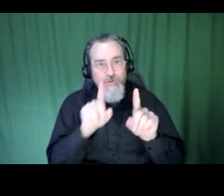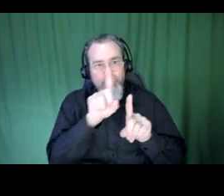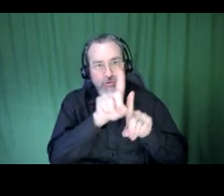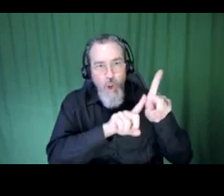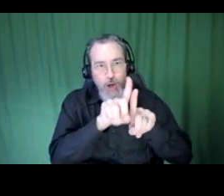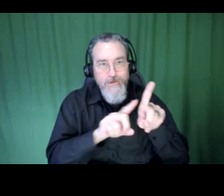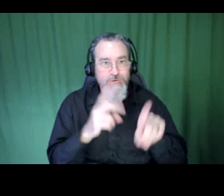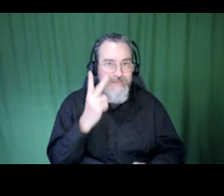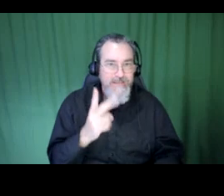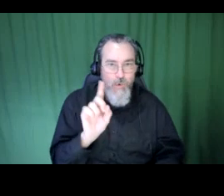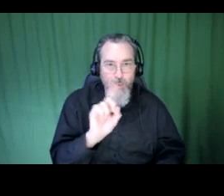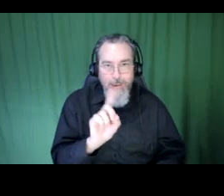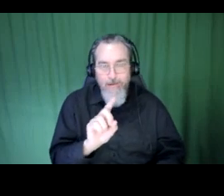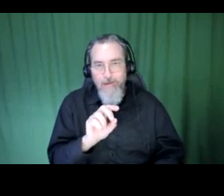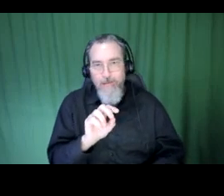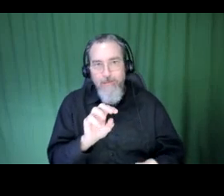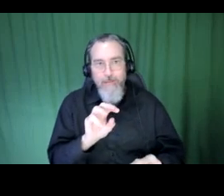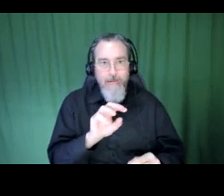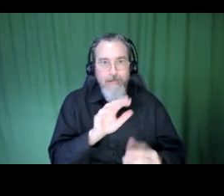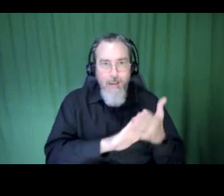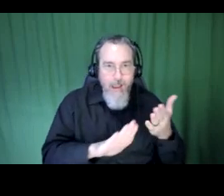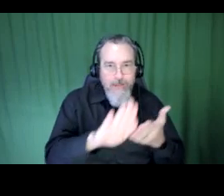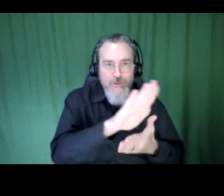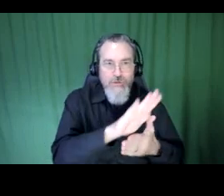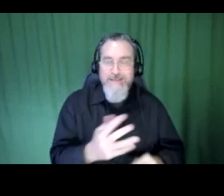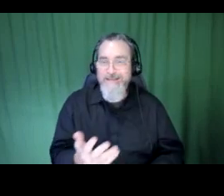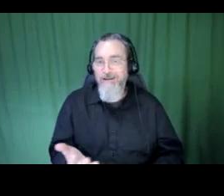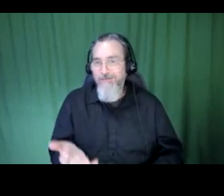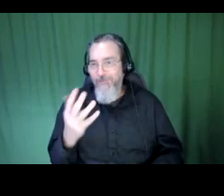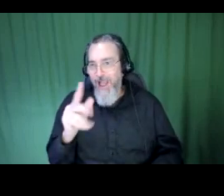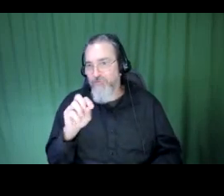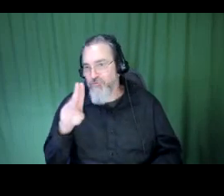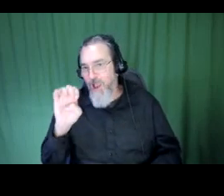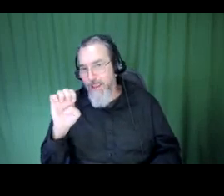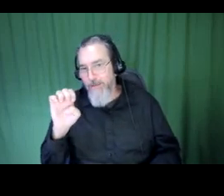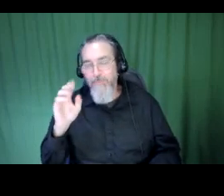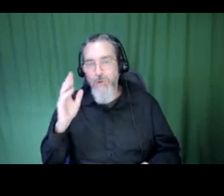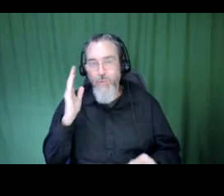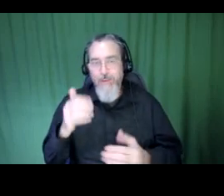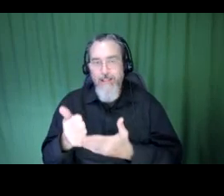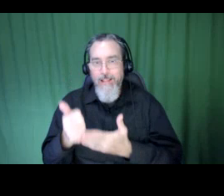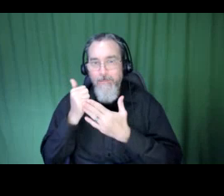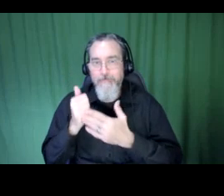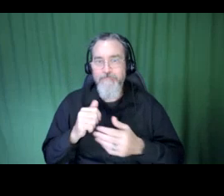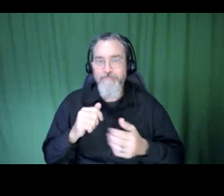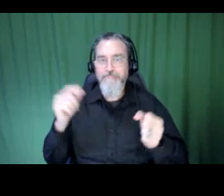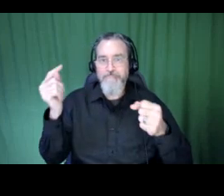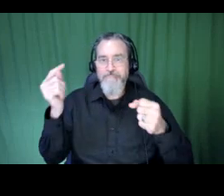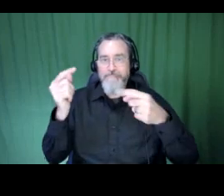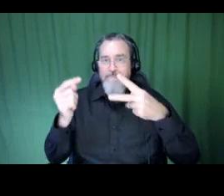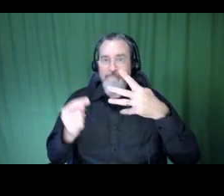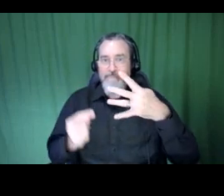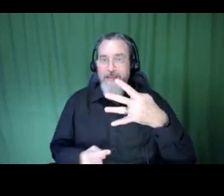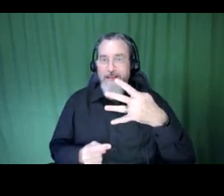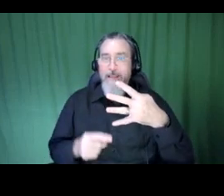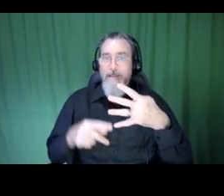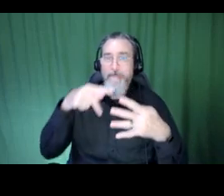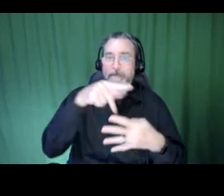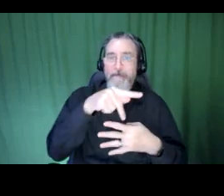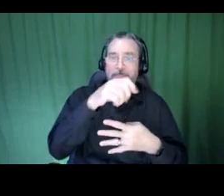and the 5 tribes that we will work with to advance this project. Peninsula College with Makah Tribe, Grace Harbor College with Quinault Indian